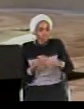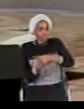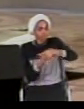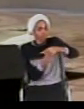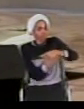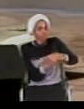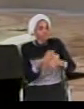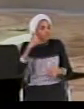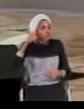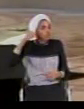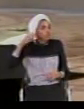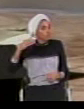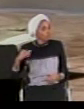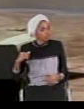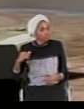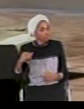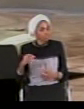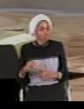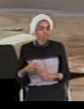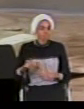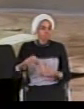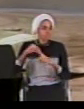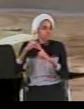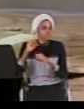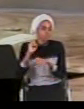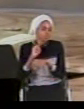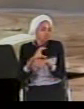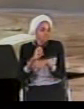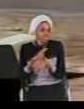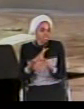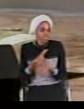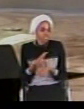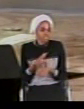gold, precious message,